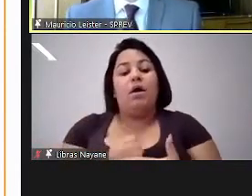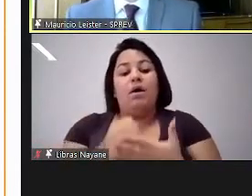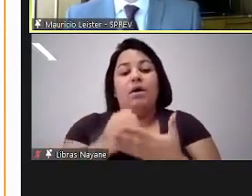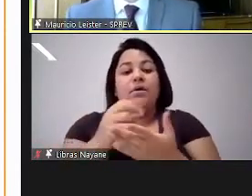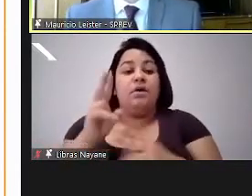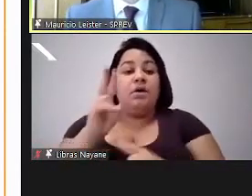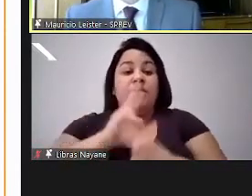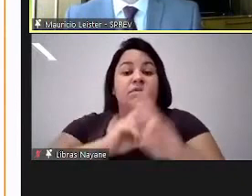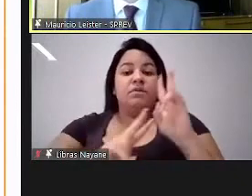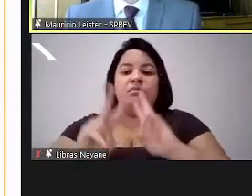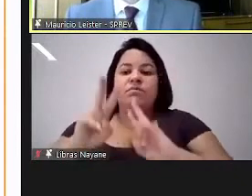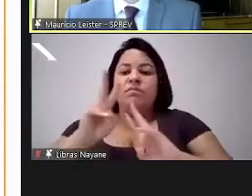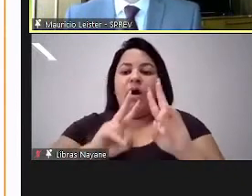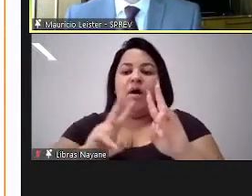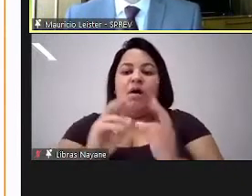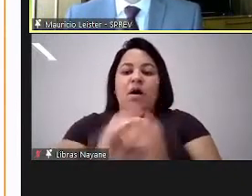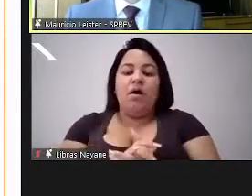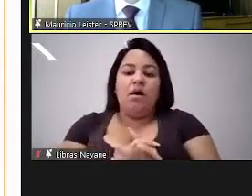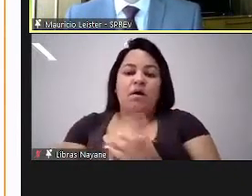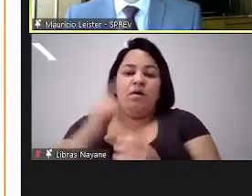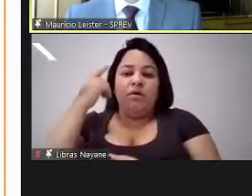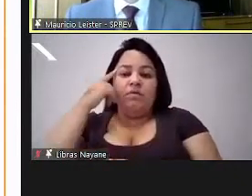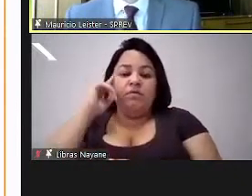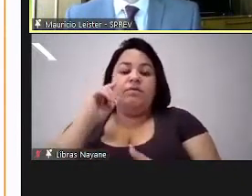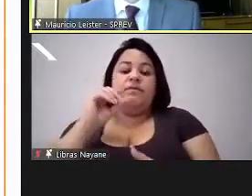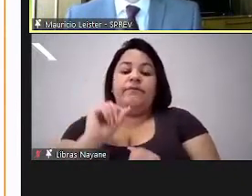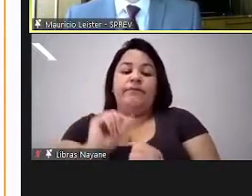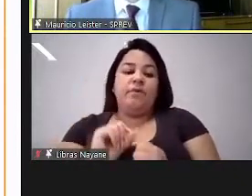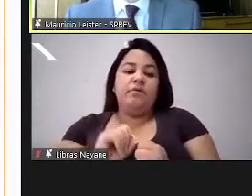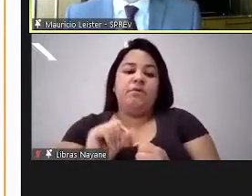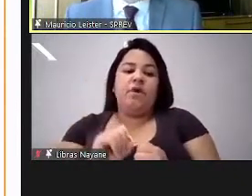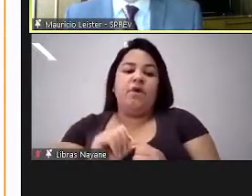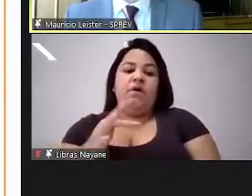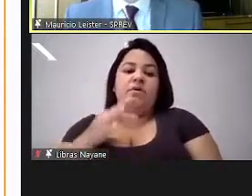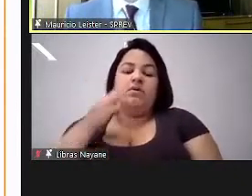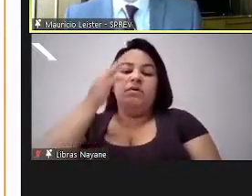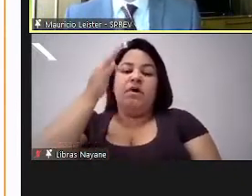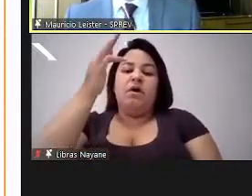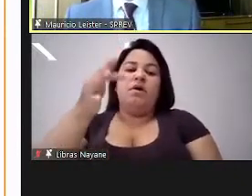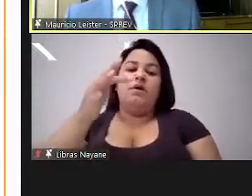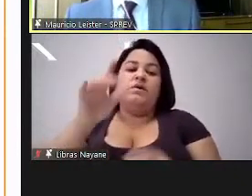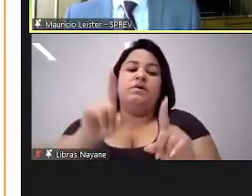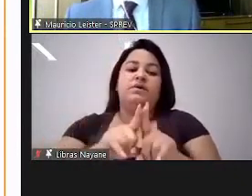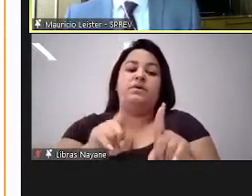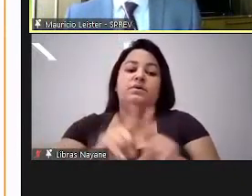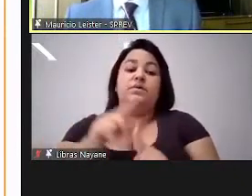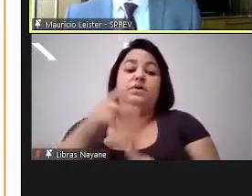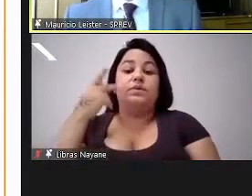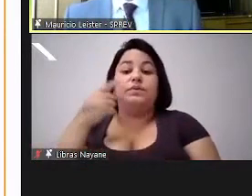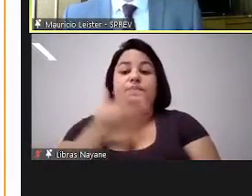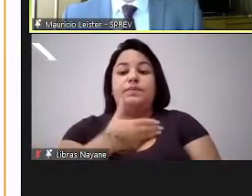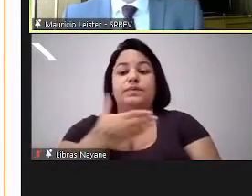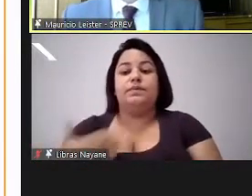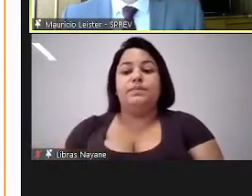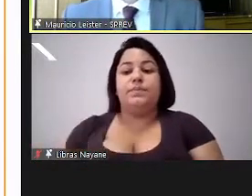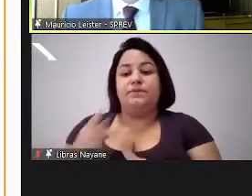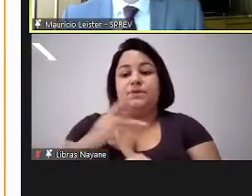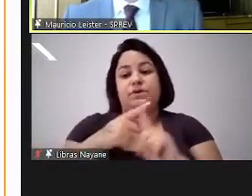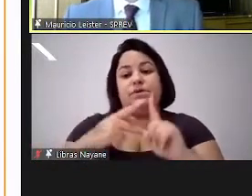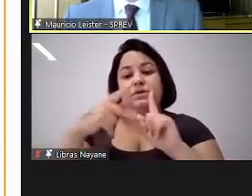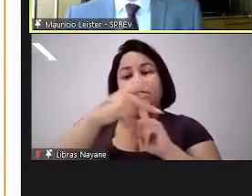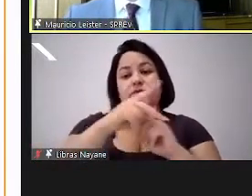supplementary pension that can help us think how to do this even better with time.